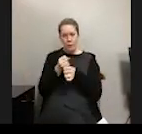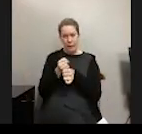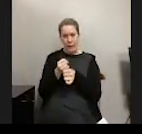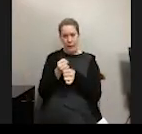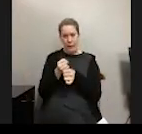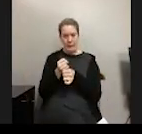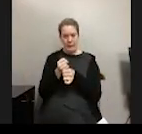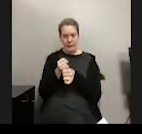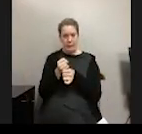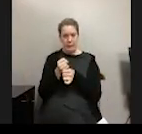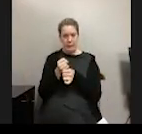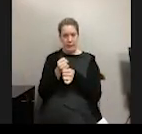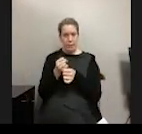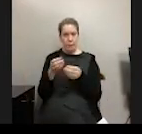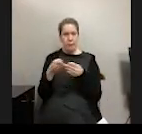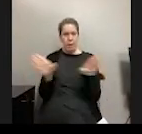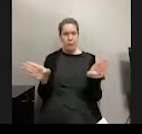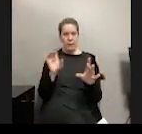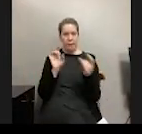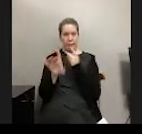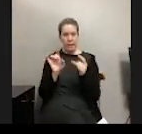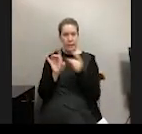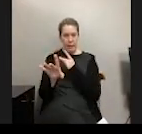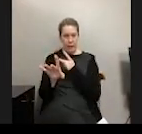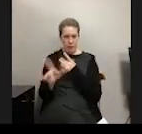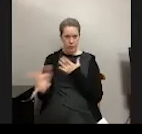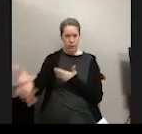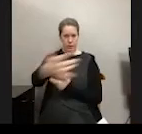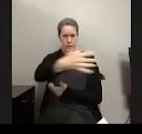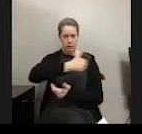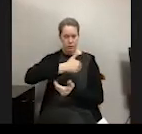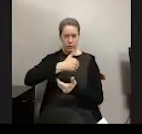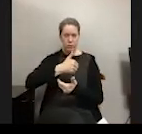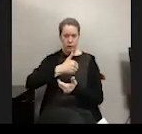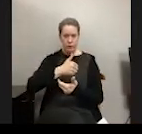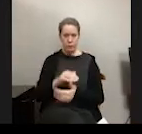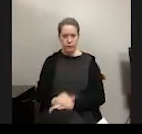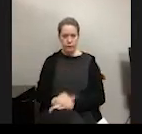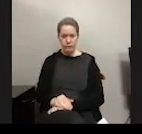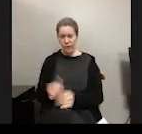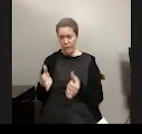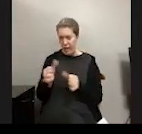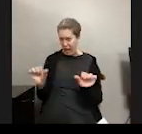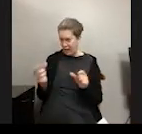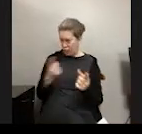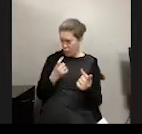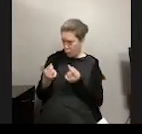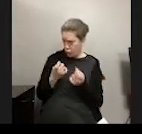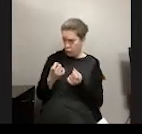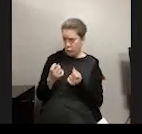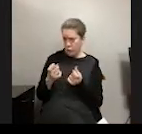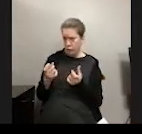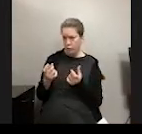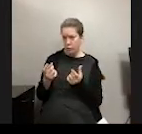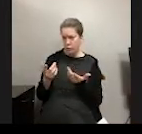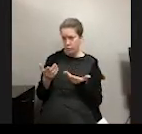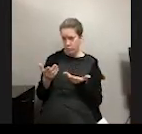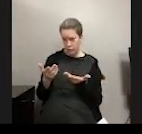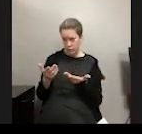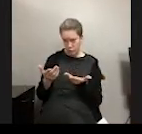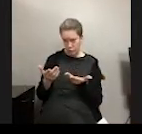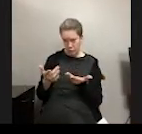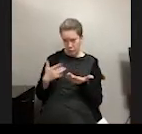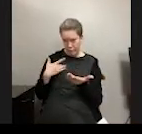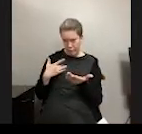art strategy and creation. If anybody has any other questions, please feel free to unmute, or please